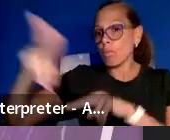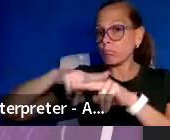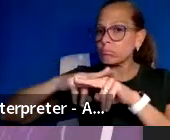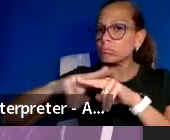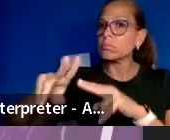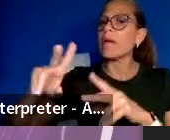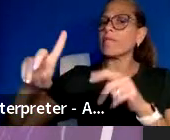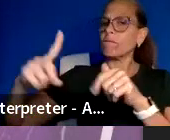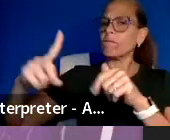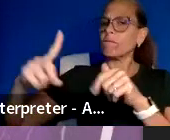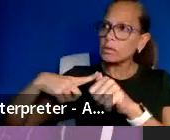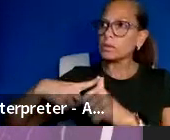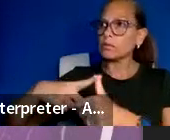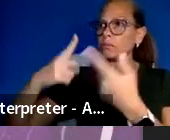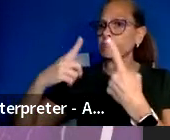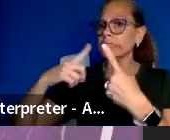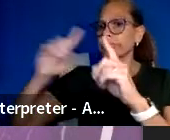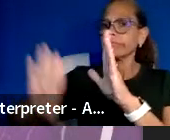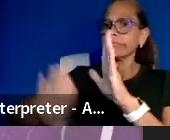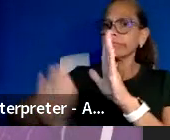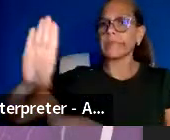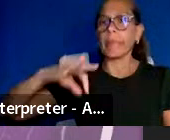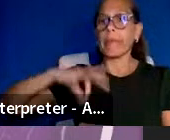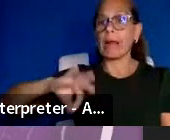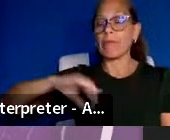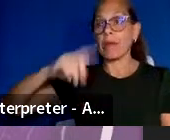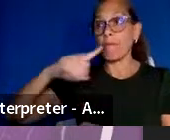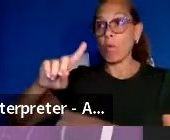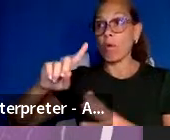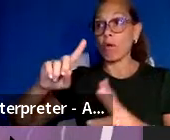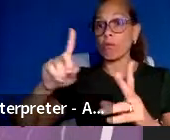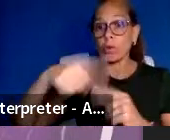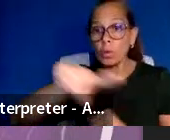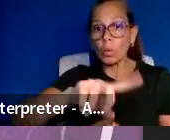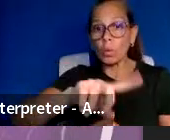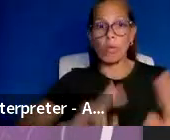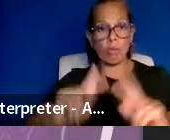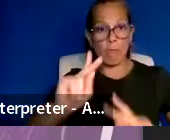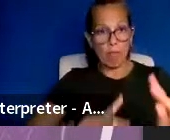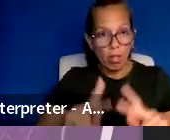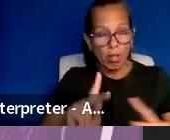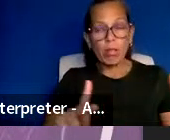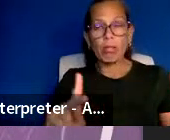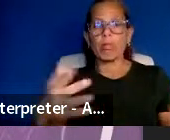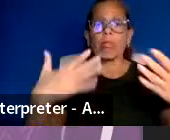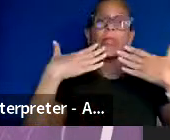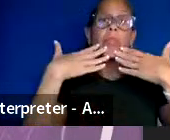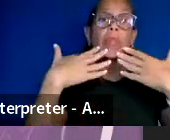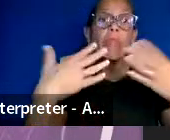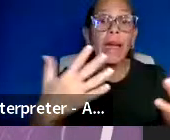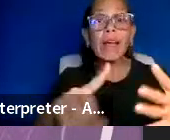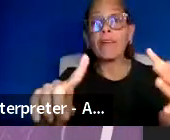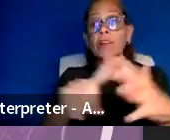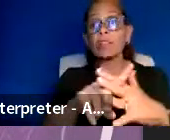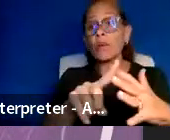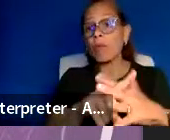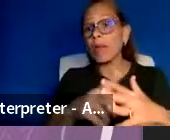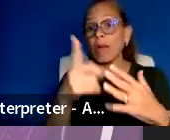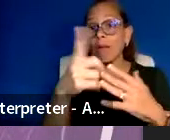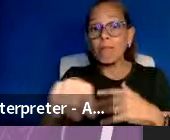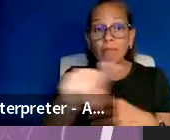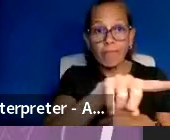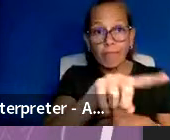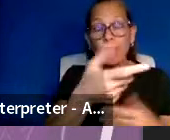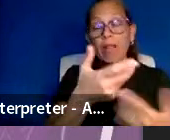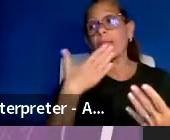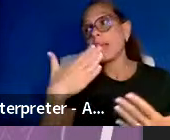Bronx first and is directly for the benefit of you and the public. And I just lastly want to say thank you all for showing up for yourselves, and thank you to